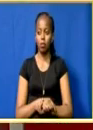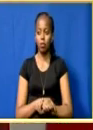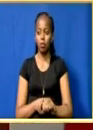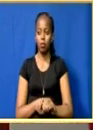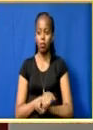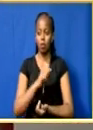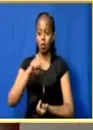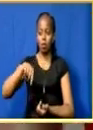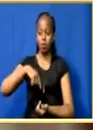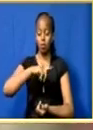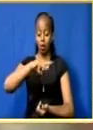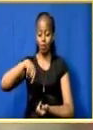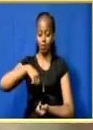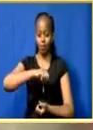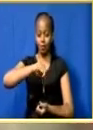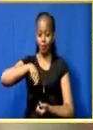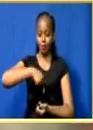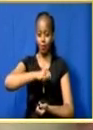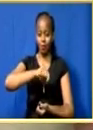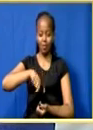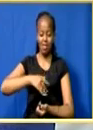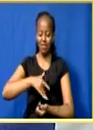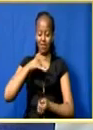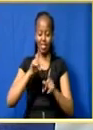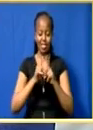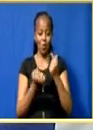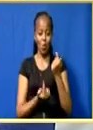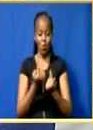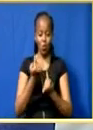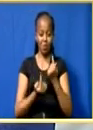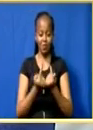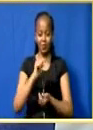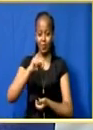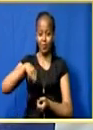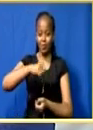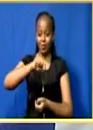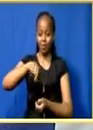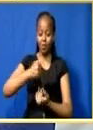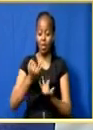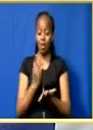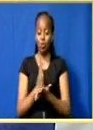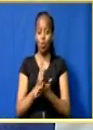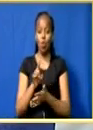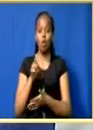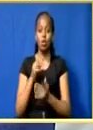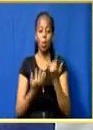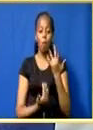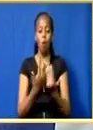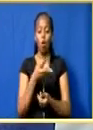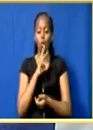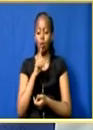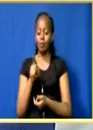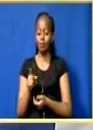And stir. I am stirring. Ooh, it feels like using I'm cooking. Using wooden spoon. Yes. Now, we are supposed to boil the